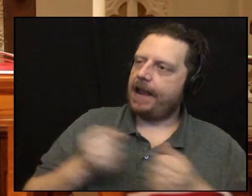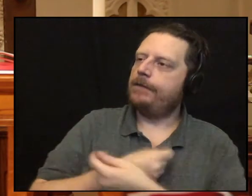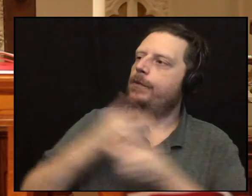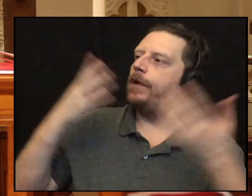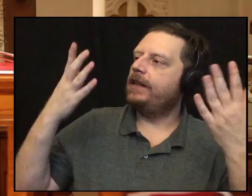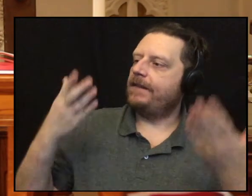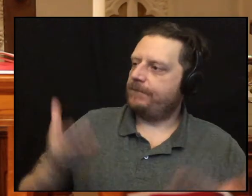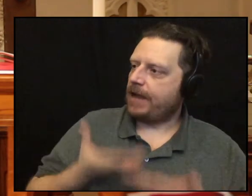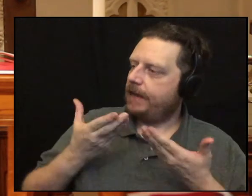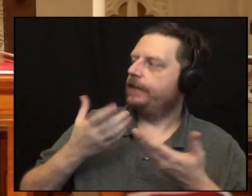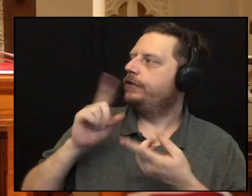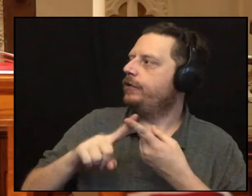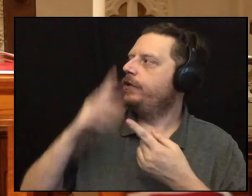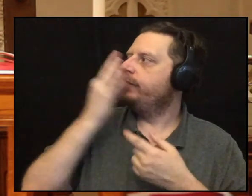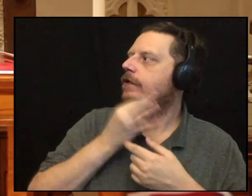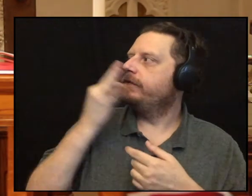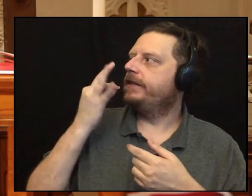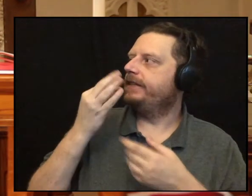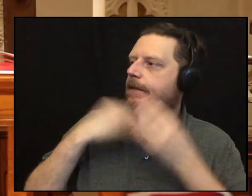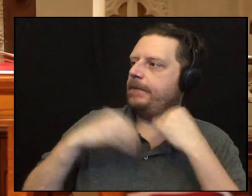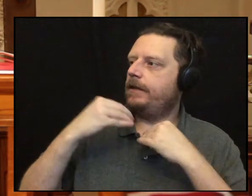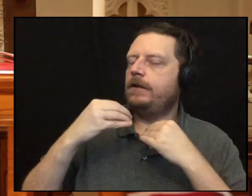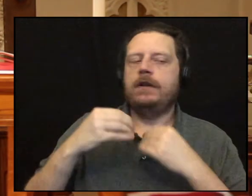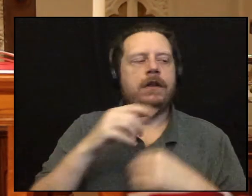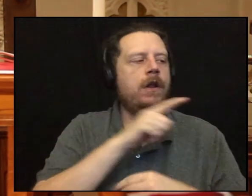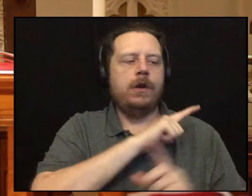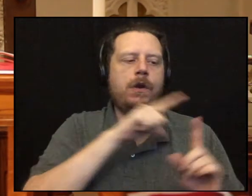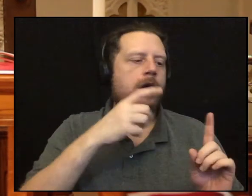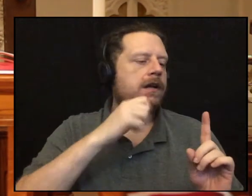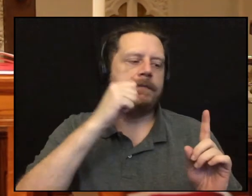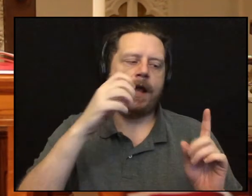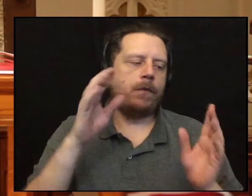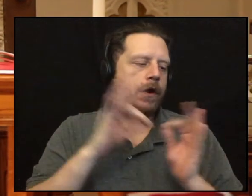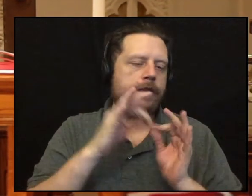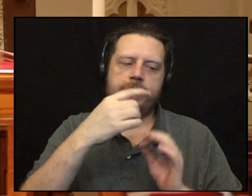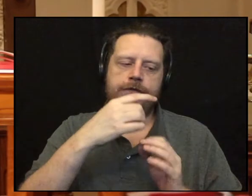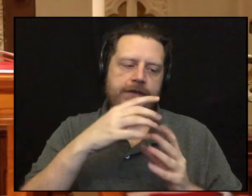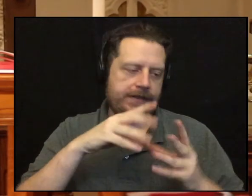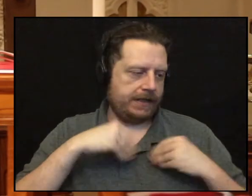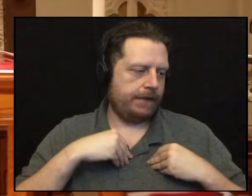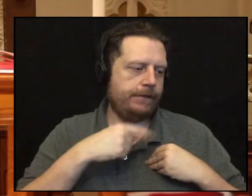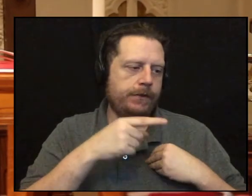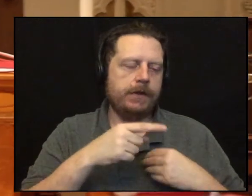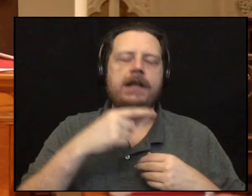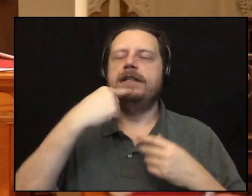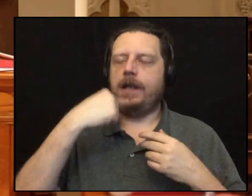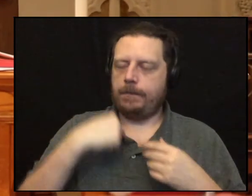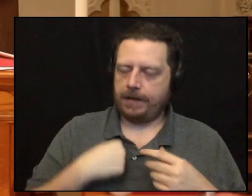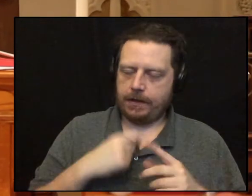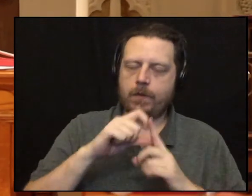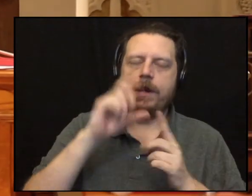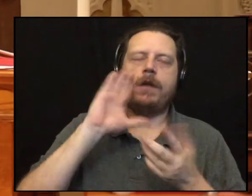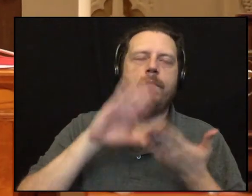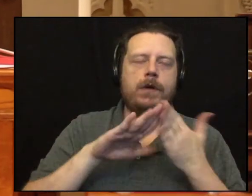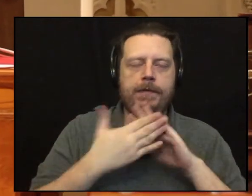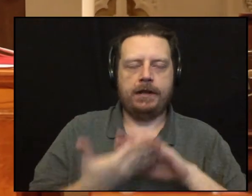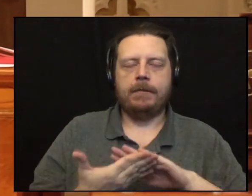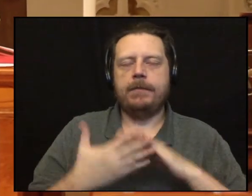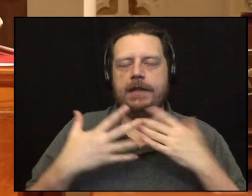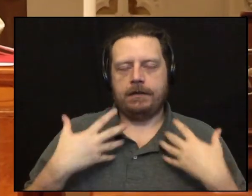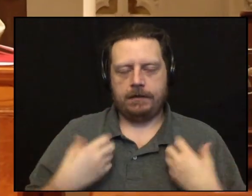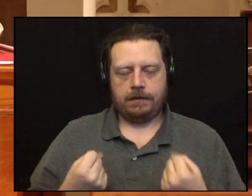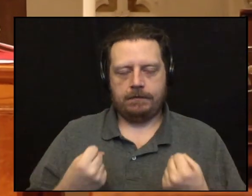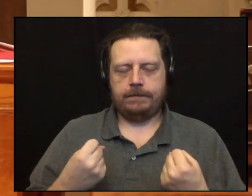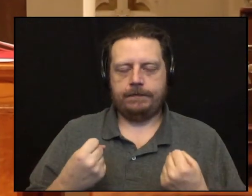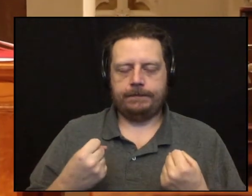meal. Lord, I'm not worthy that you should enter under our roof, but only say the word, and my soul shall be healed. The body